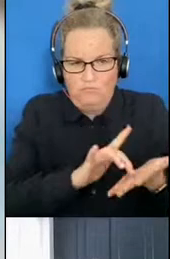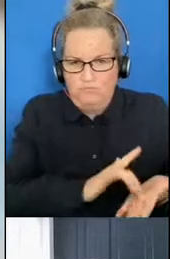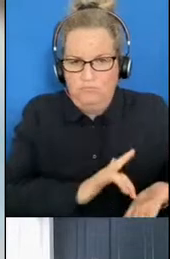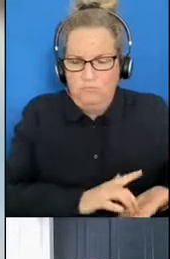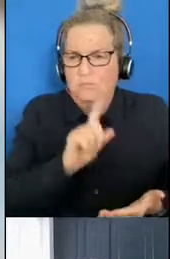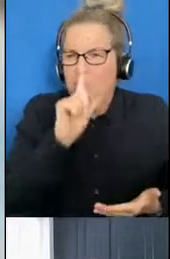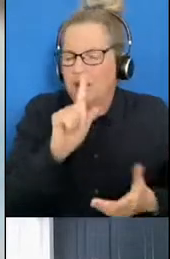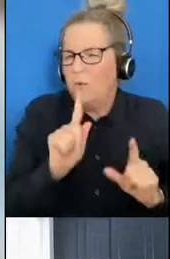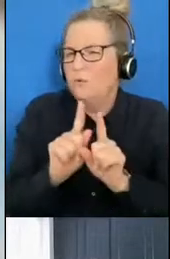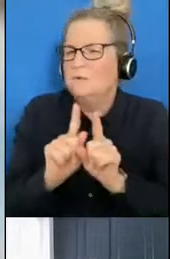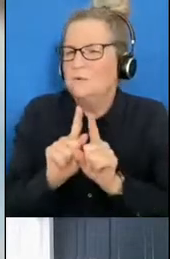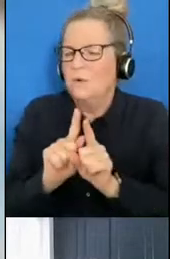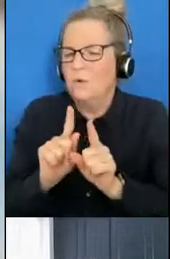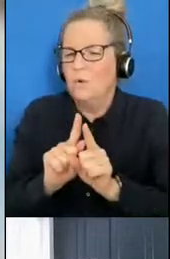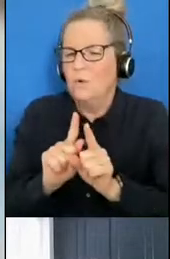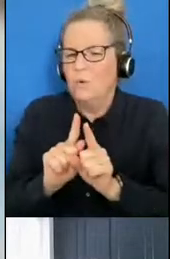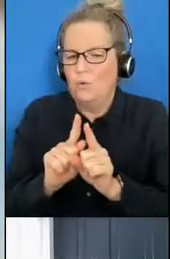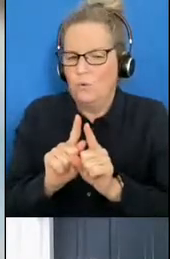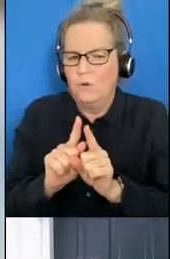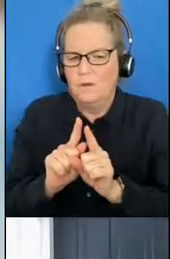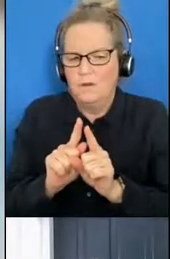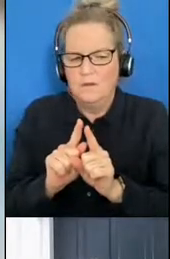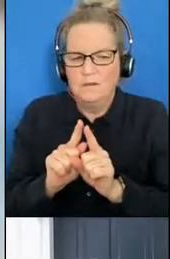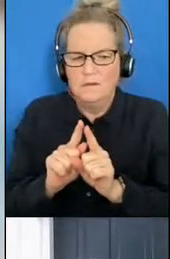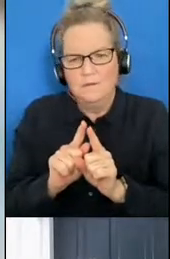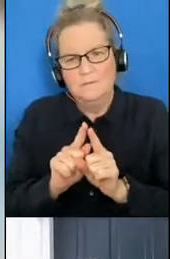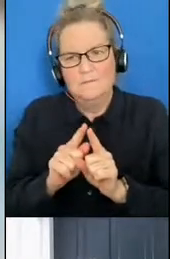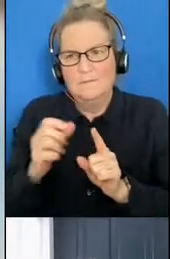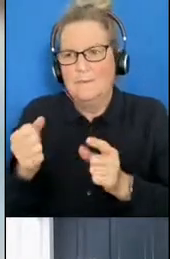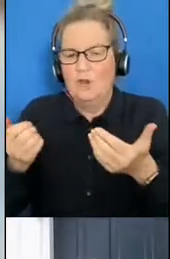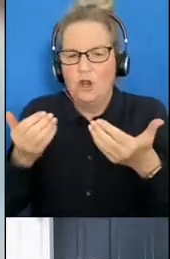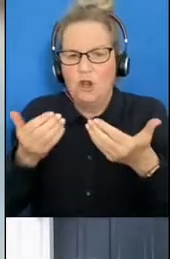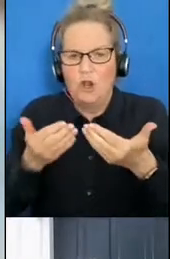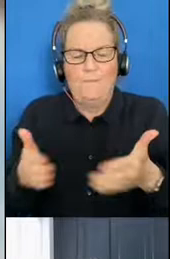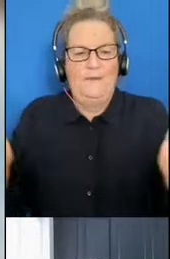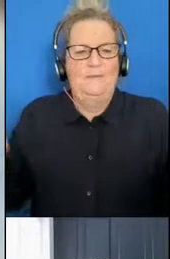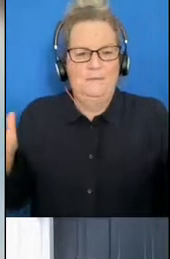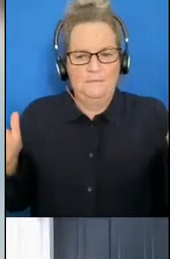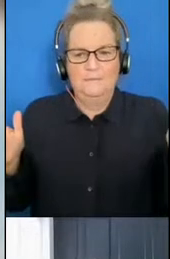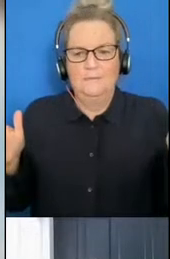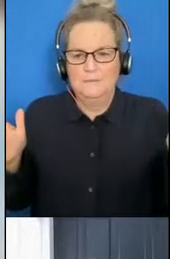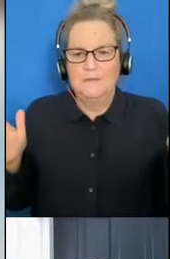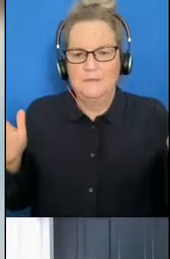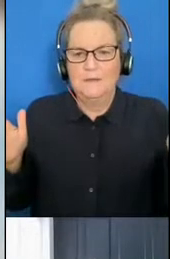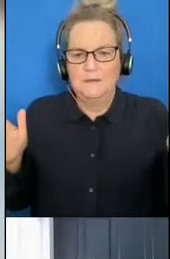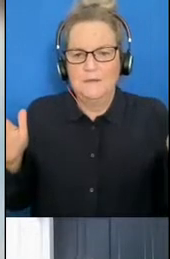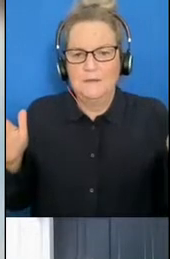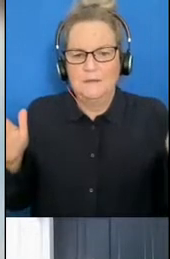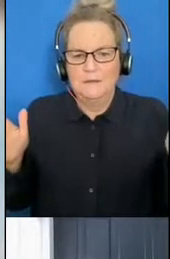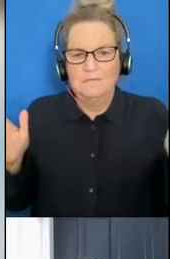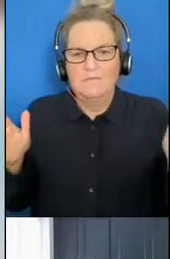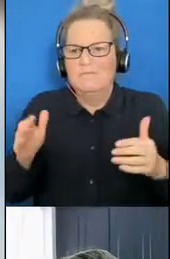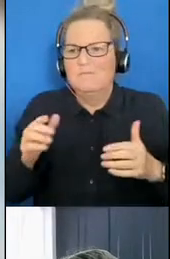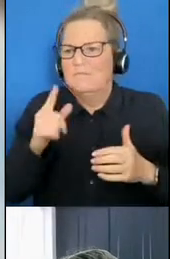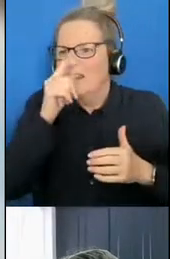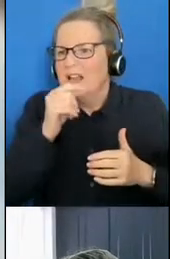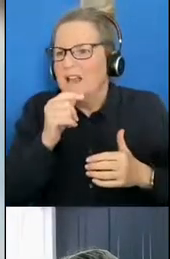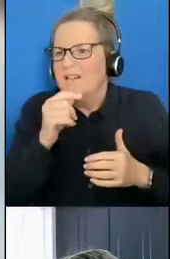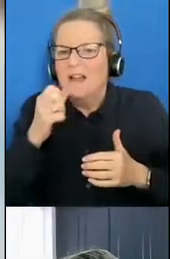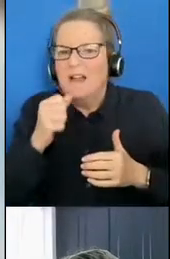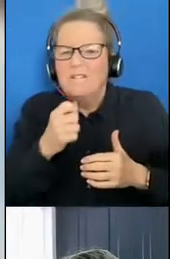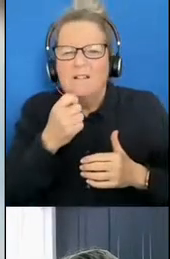about being open to the opportunities that just by making some minor adjustments in the